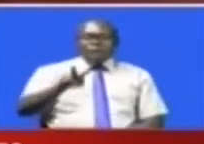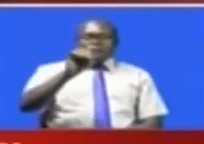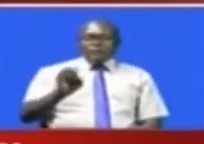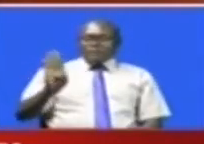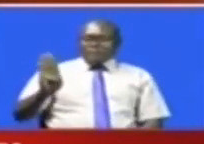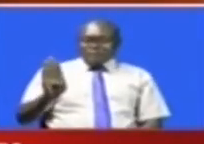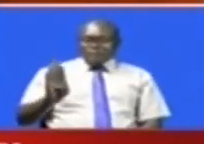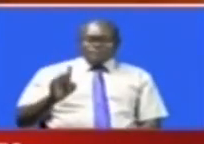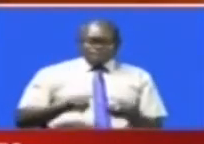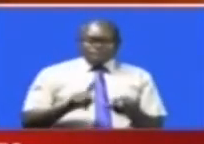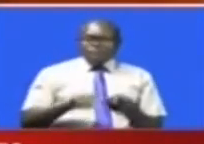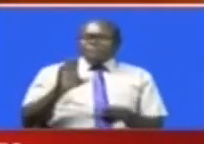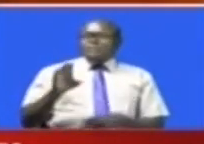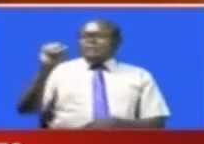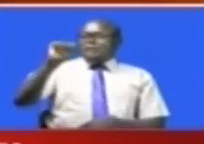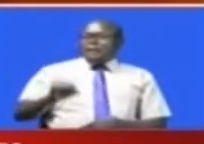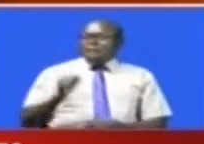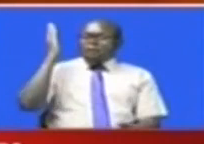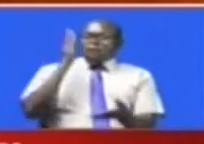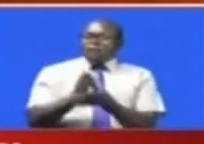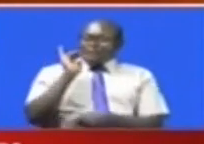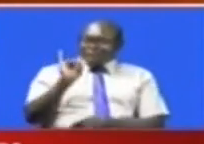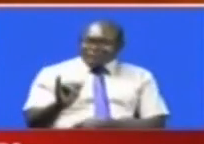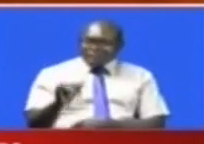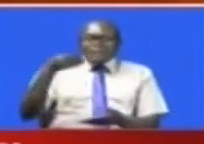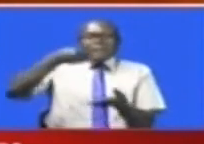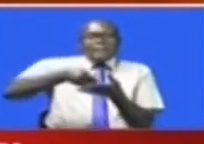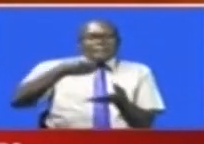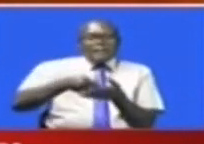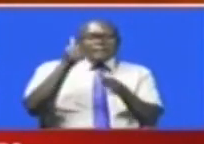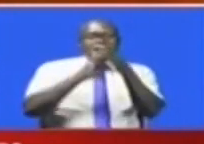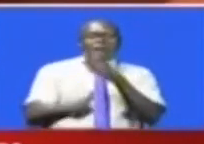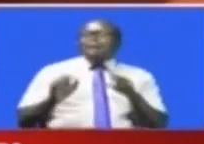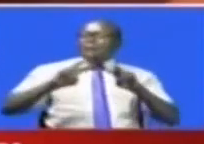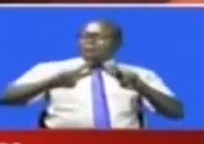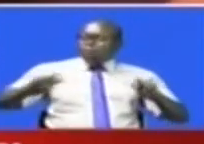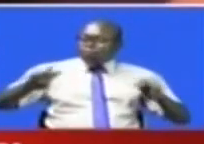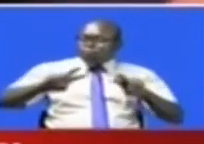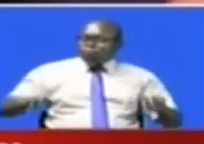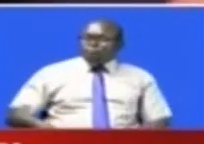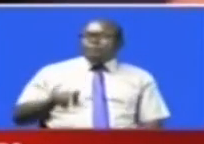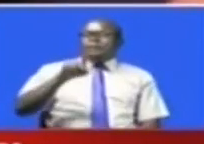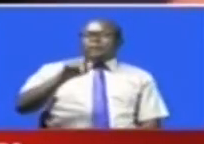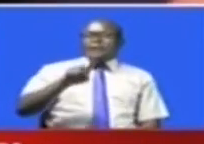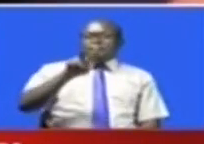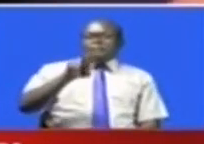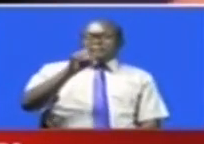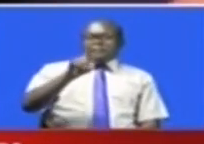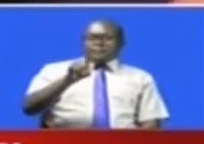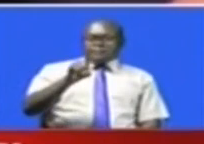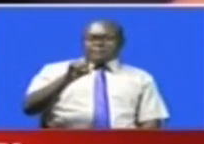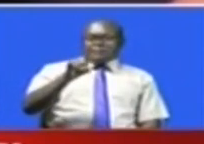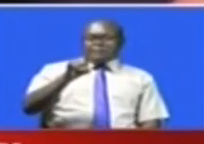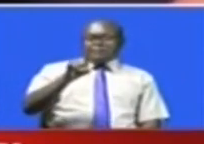billion. The CS is said to have confirmed that is the amount under probe. The KVDA, Kerio Valley